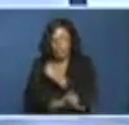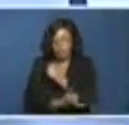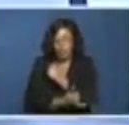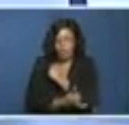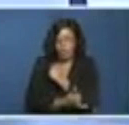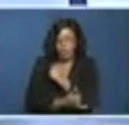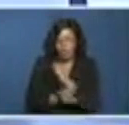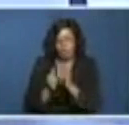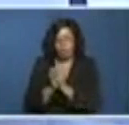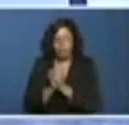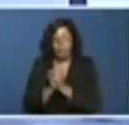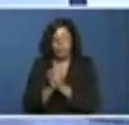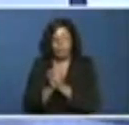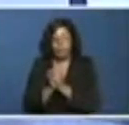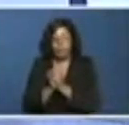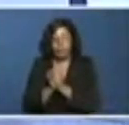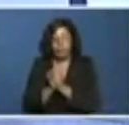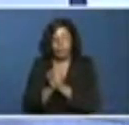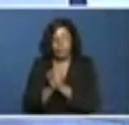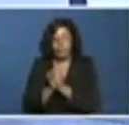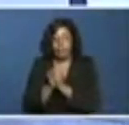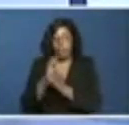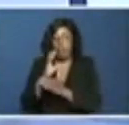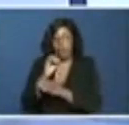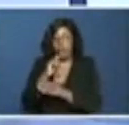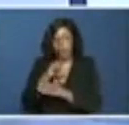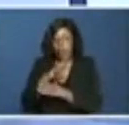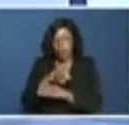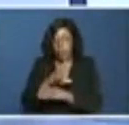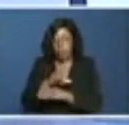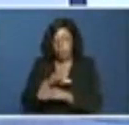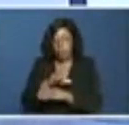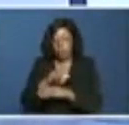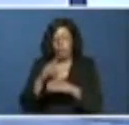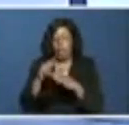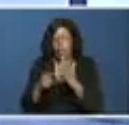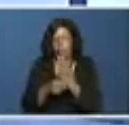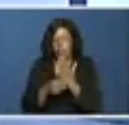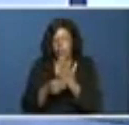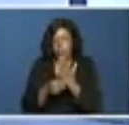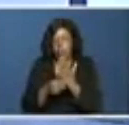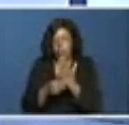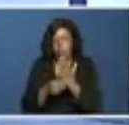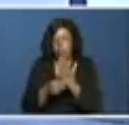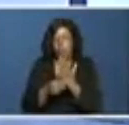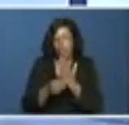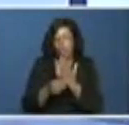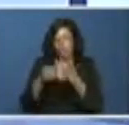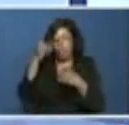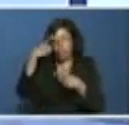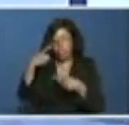Found a way to address a stony coral tissue loss disease, a deadly and relentless plague ravaging the country's coral